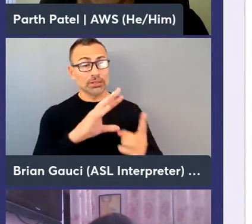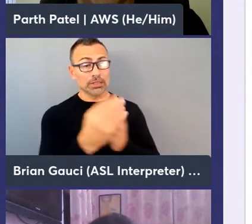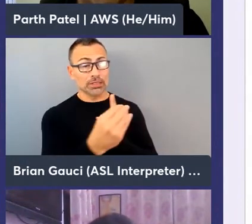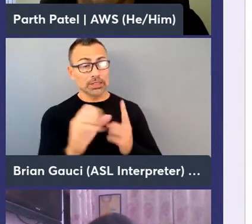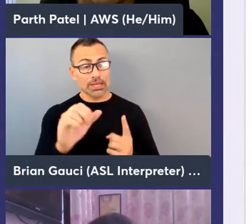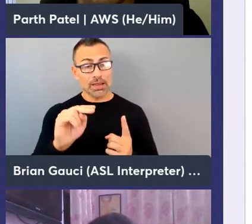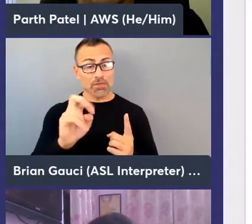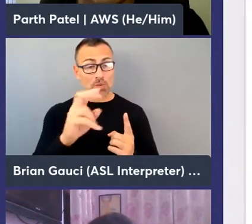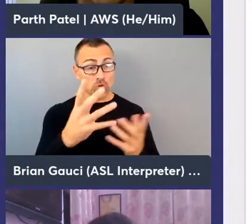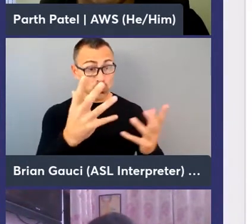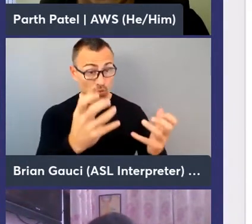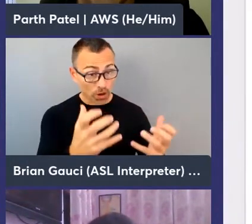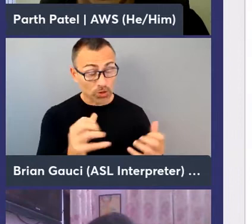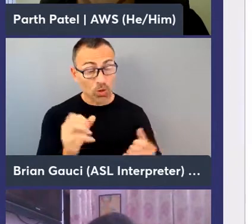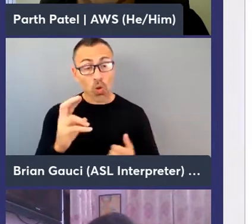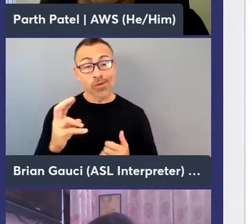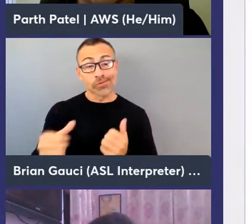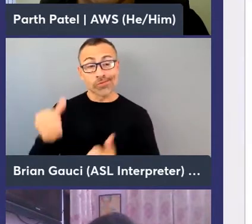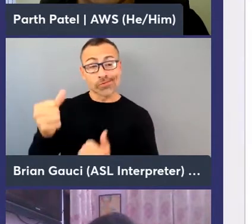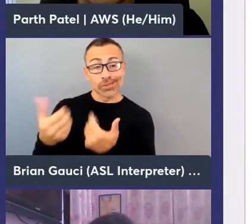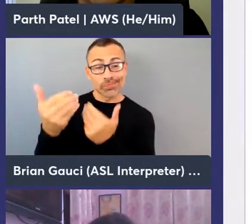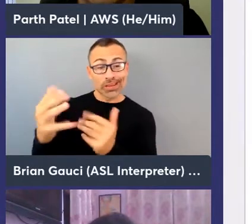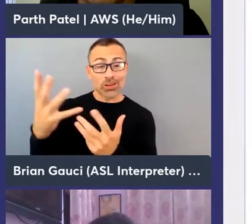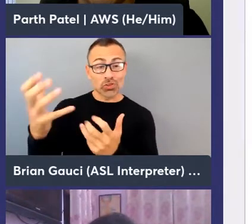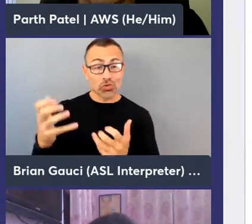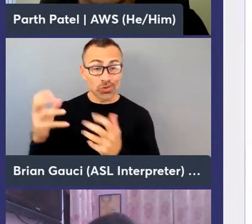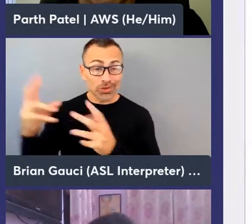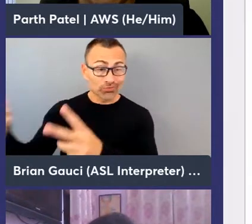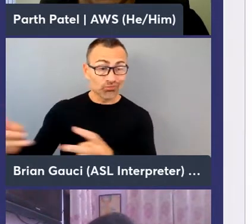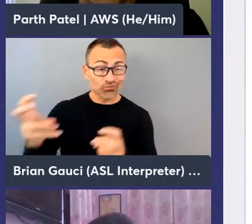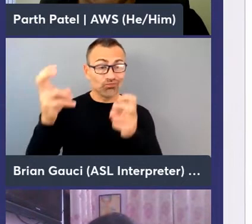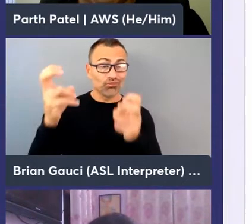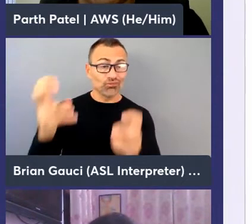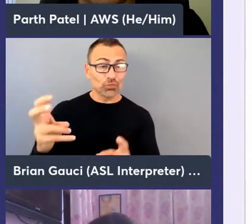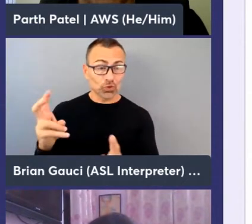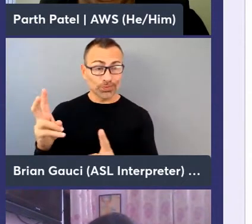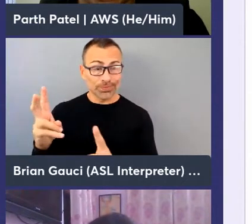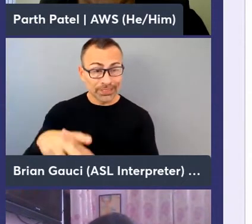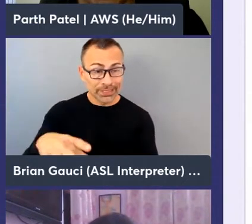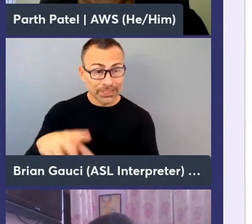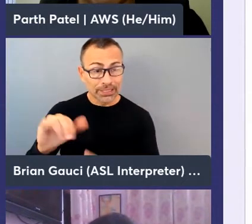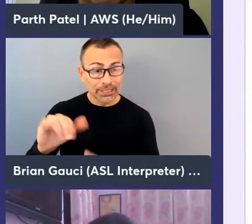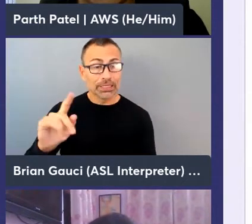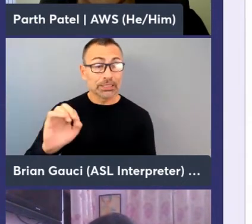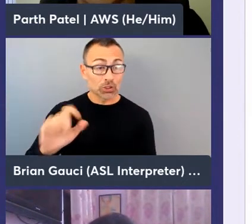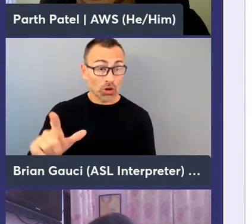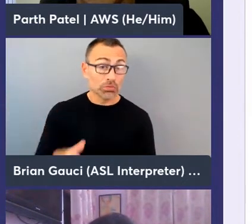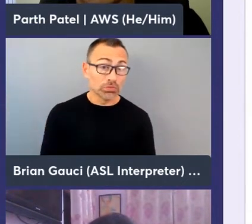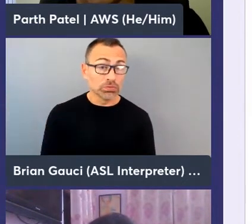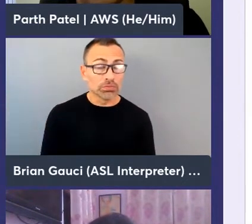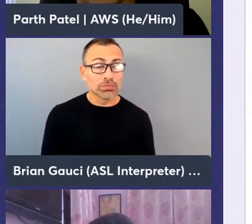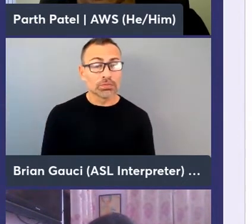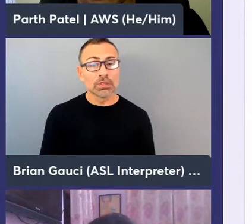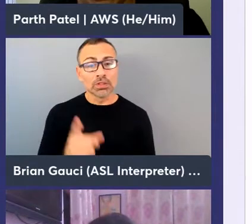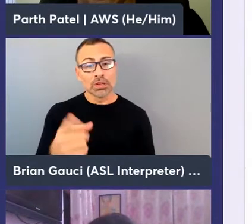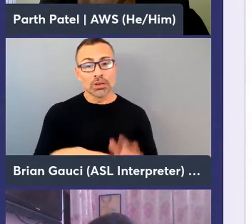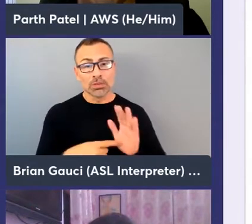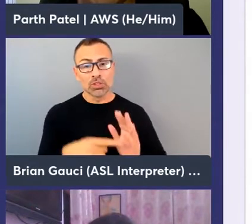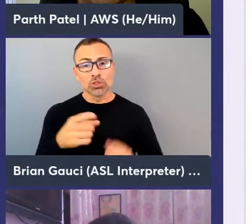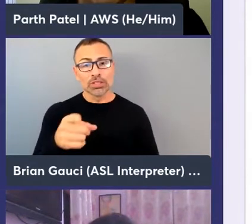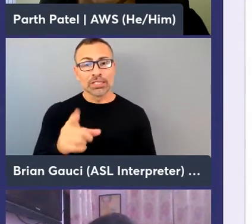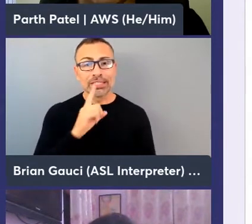install. I can go through this particular sample here. So this is a standard Jupyter